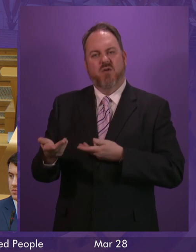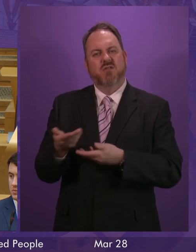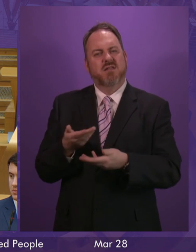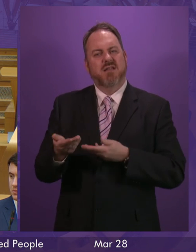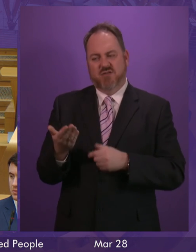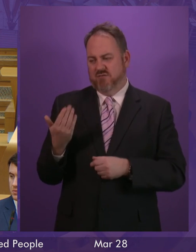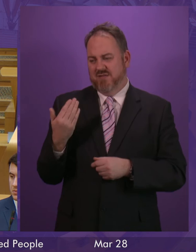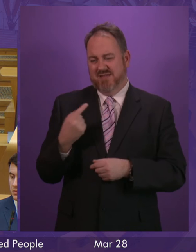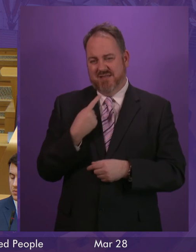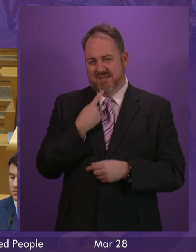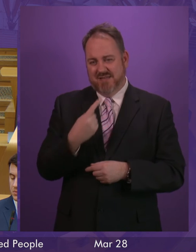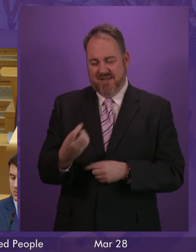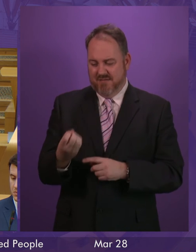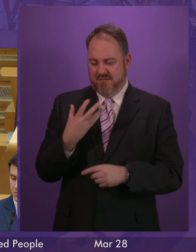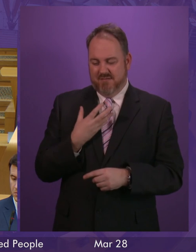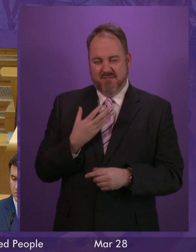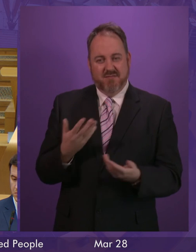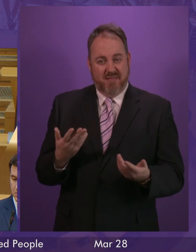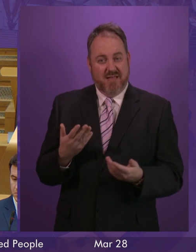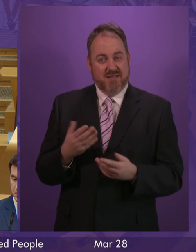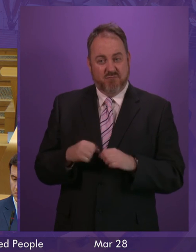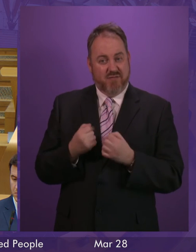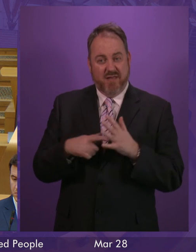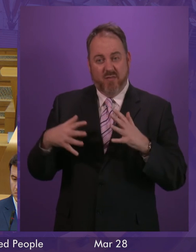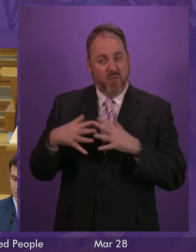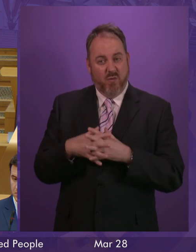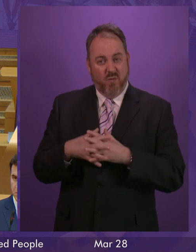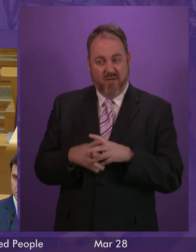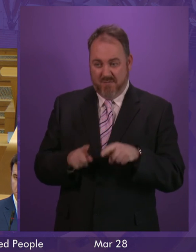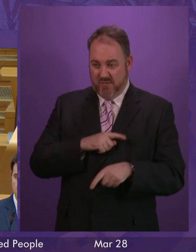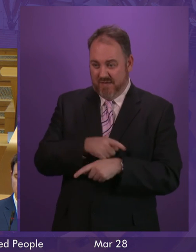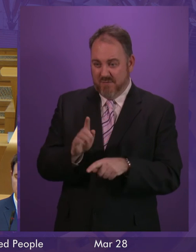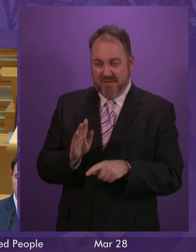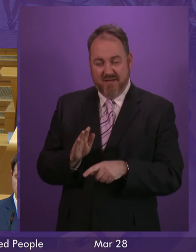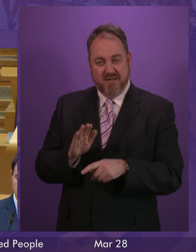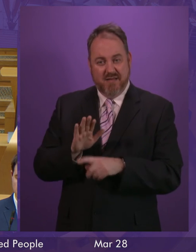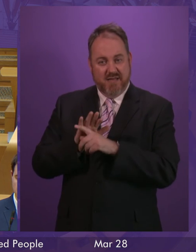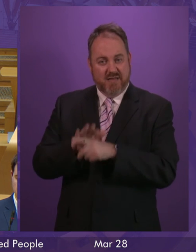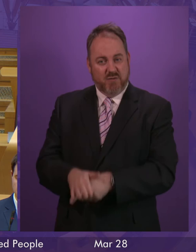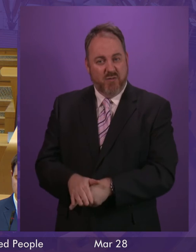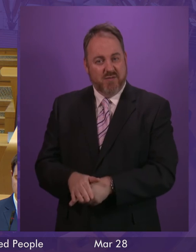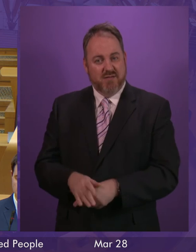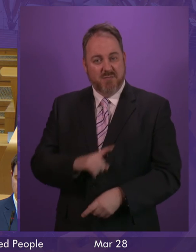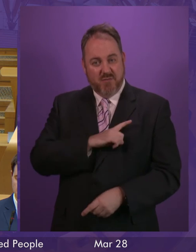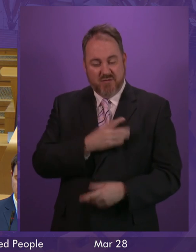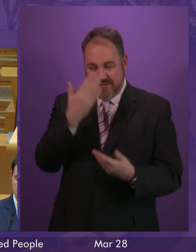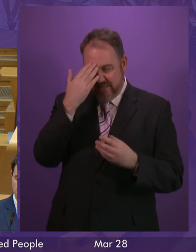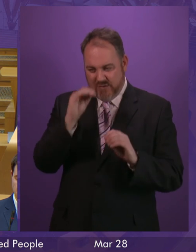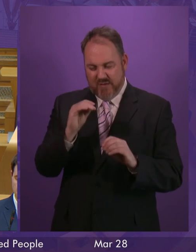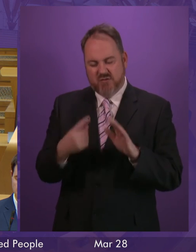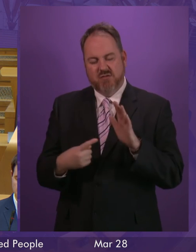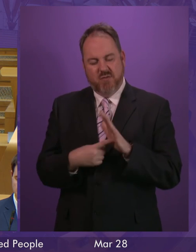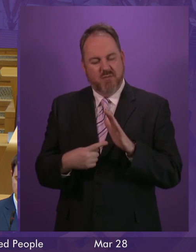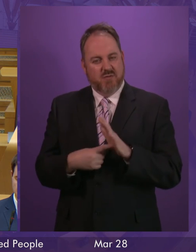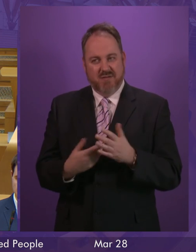involved, described that they have been informally and therefore illegally excluded is absolutely appalling, because it starts with education and that cannot be